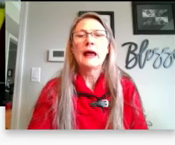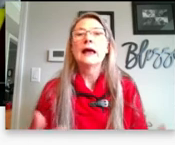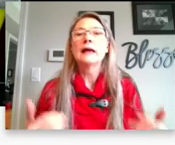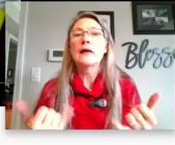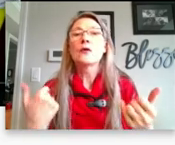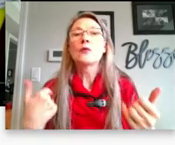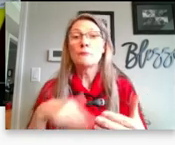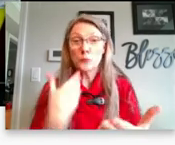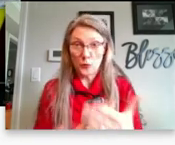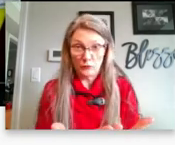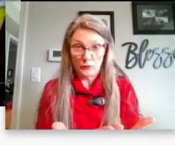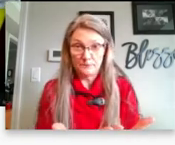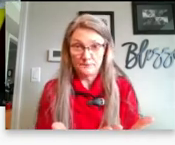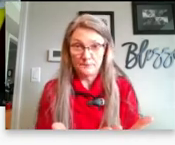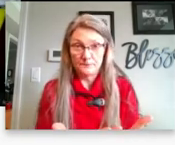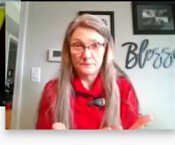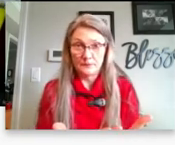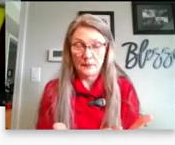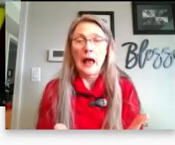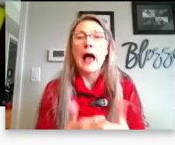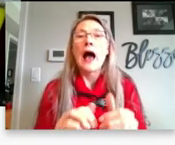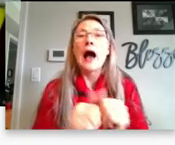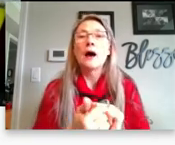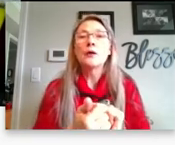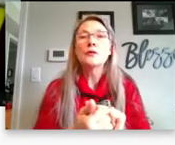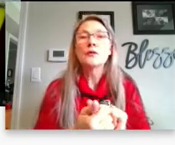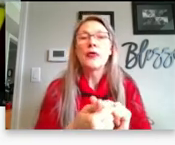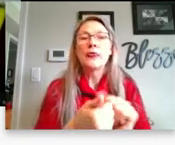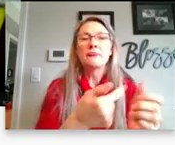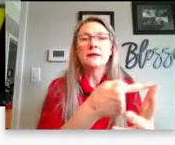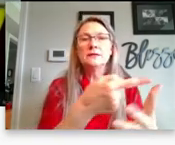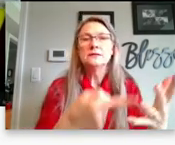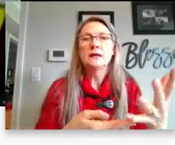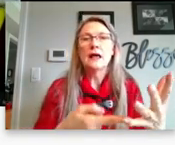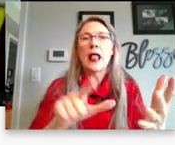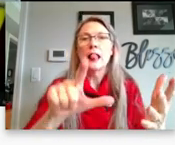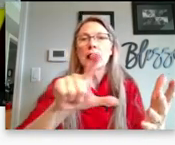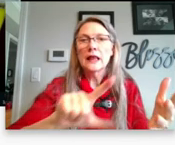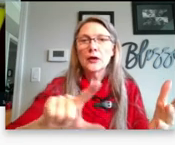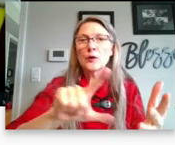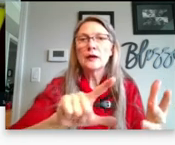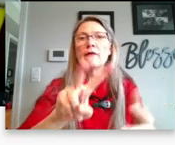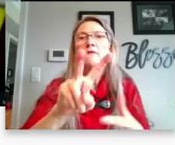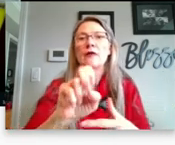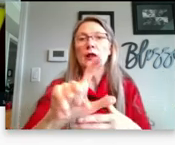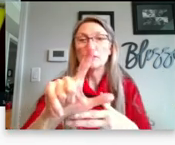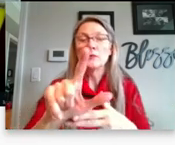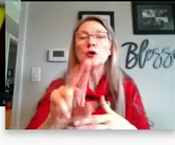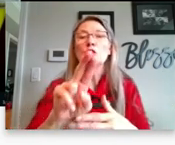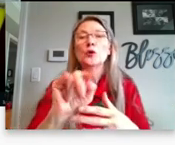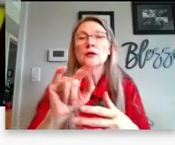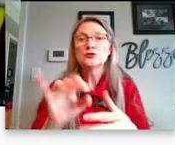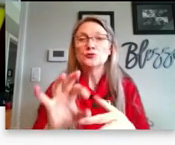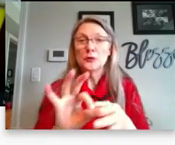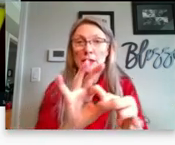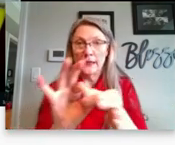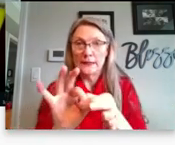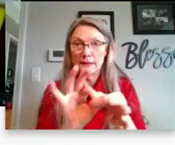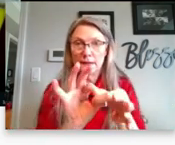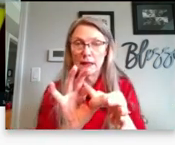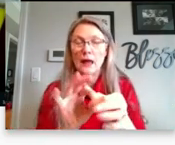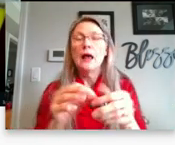that we've proven how these units of liquid volume relate to each other, let's actually apply